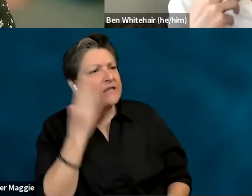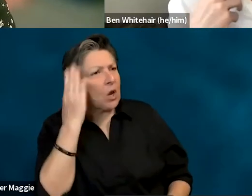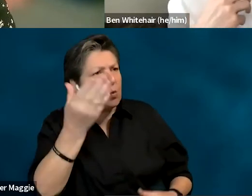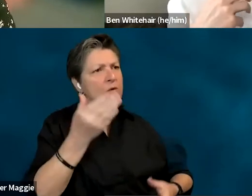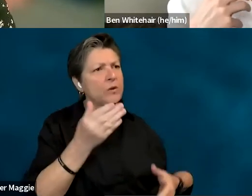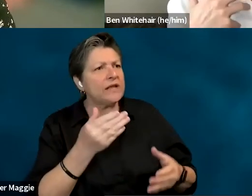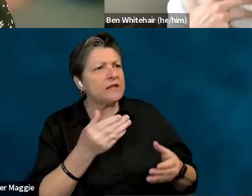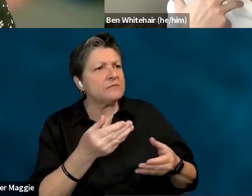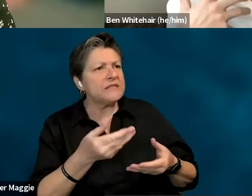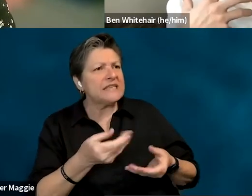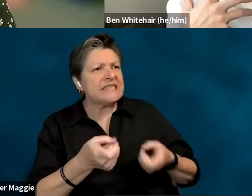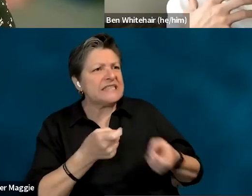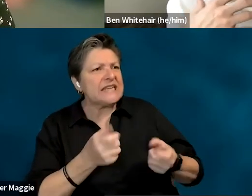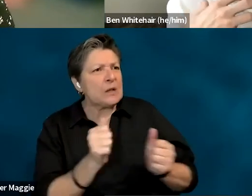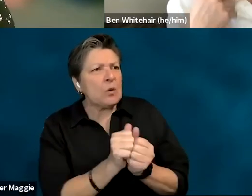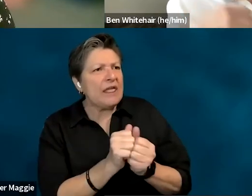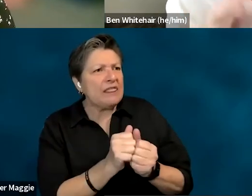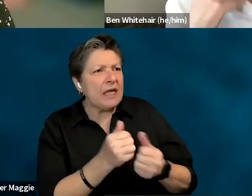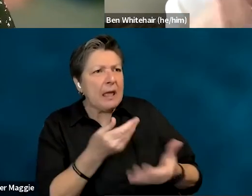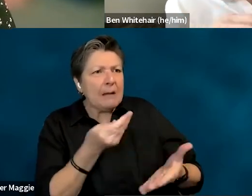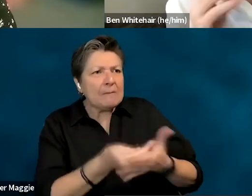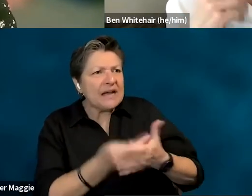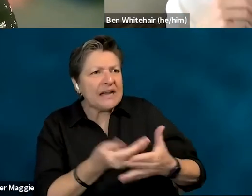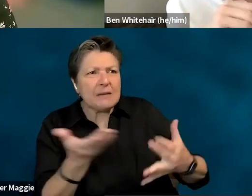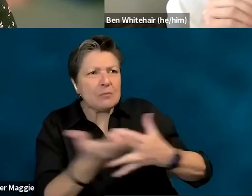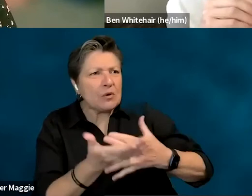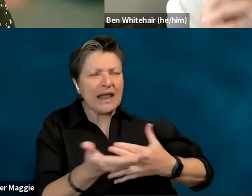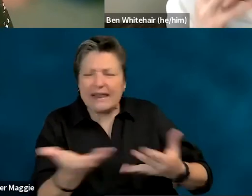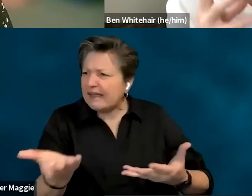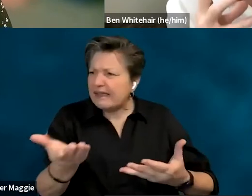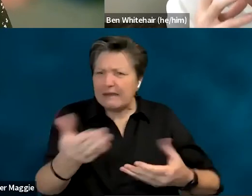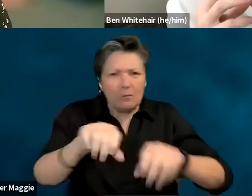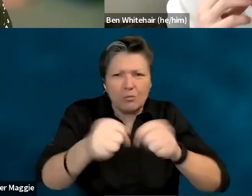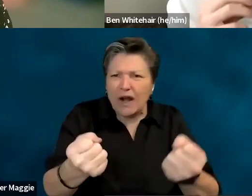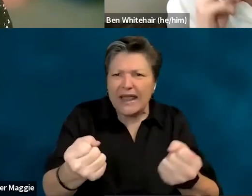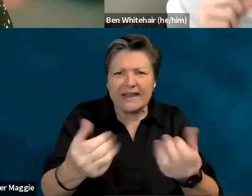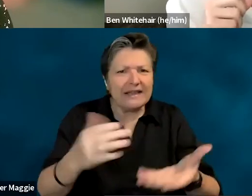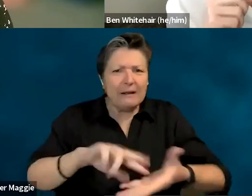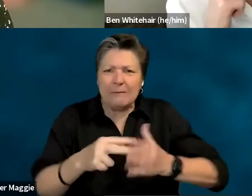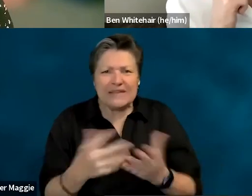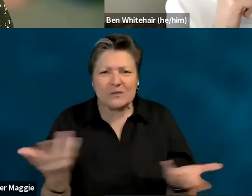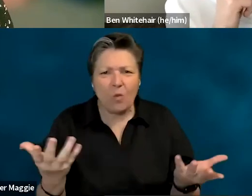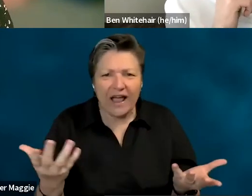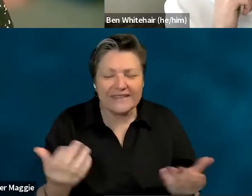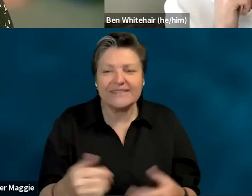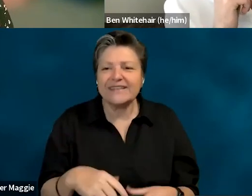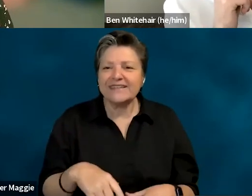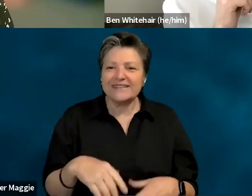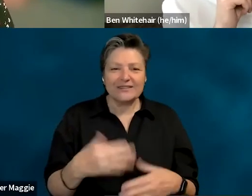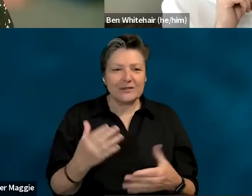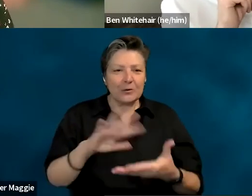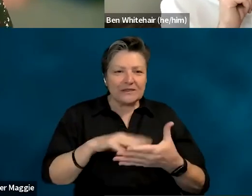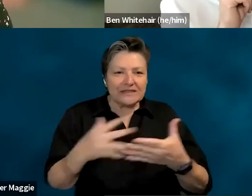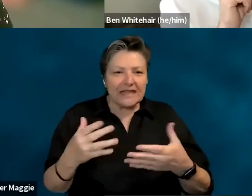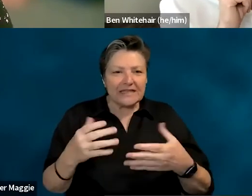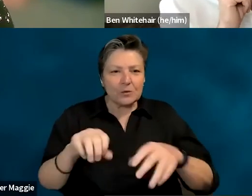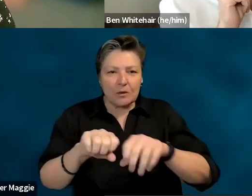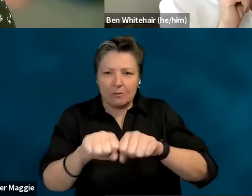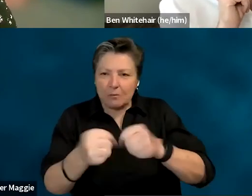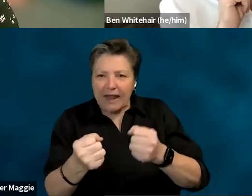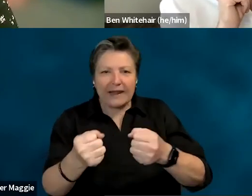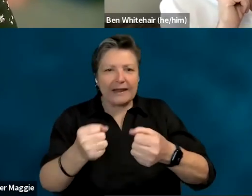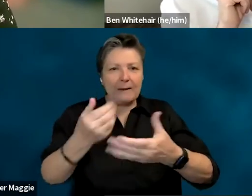schedule. And I'm like, oh my God, I don't know what they're talking about. Like, what is it that people should understand about schedule breaks and money breaks? Of